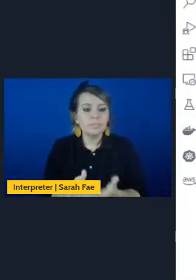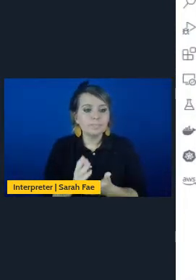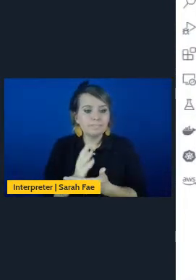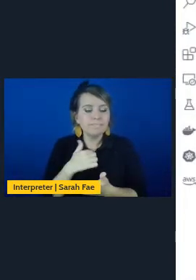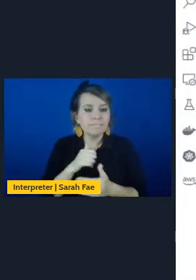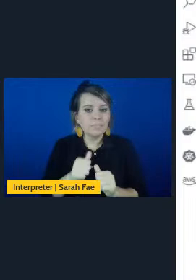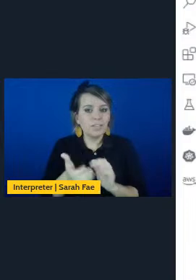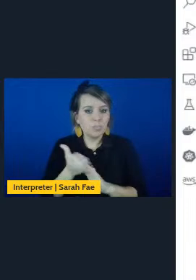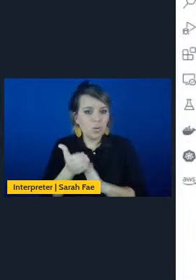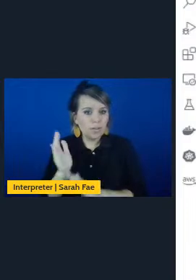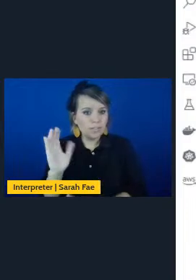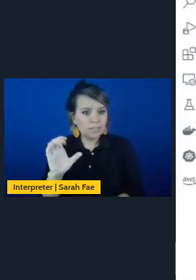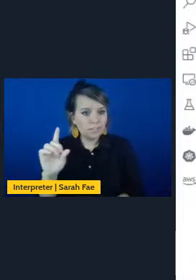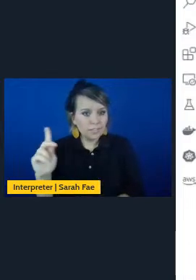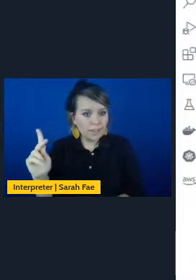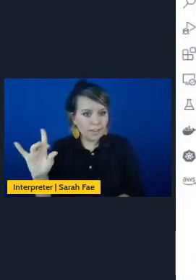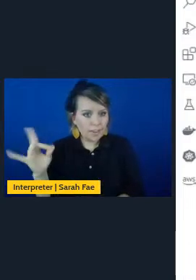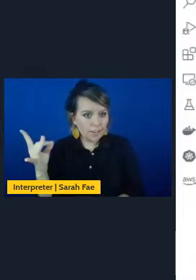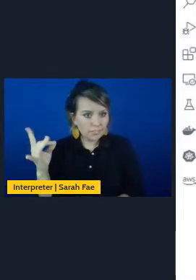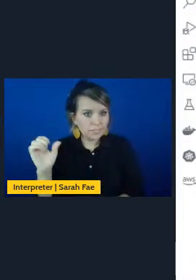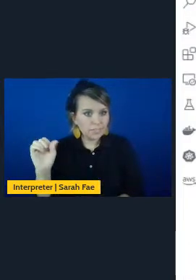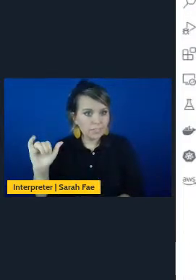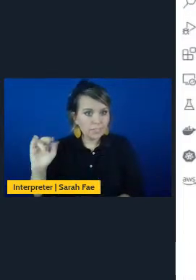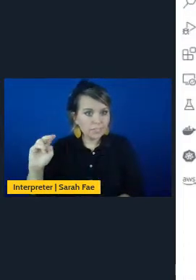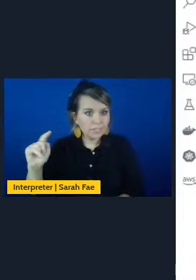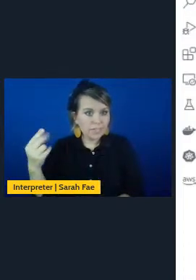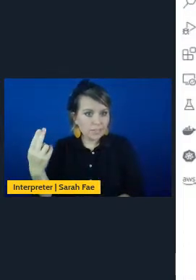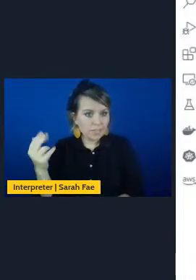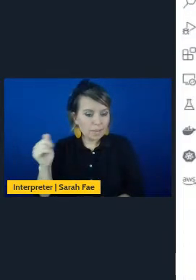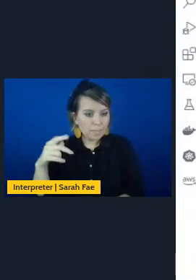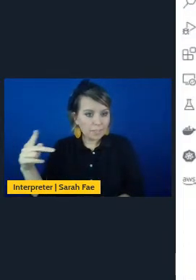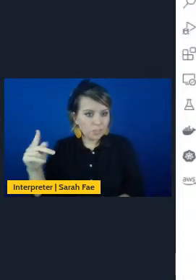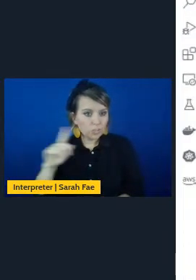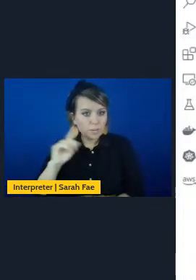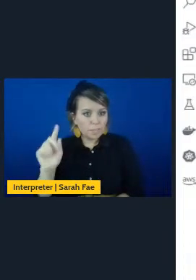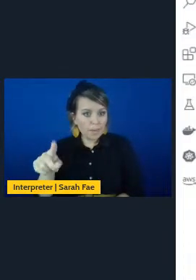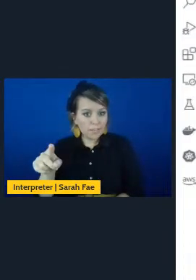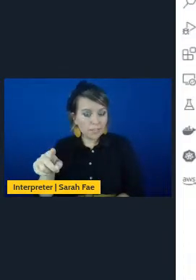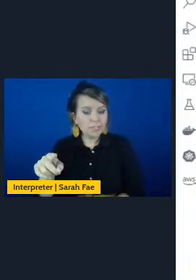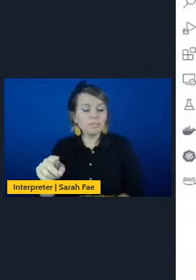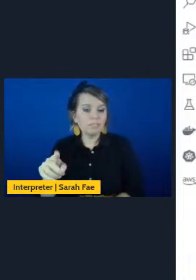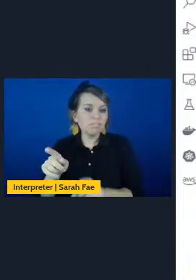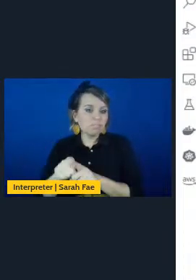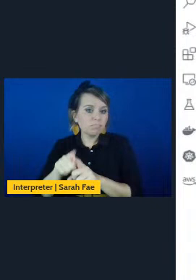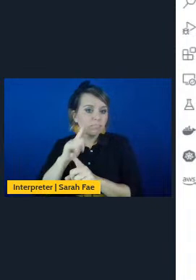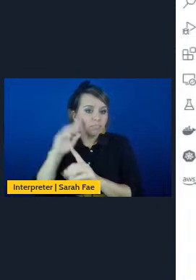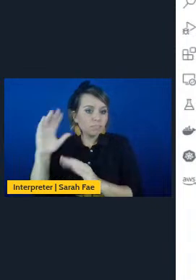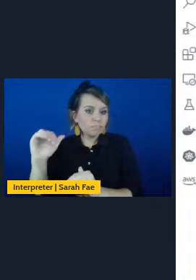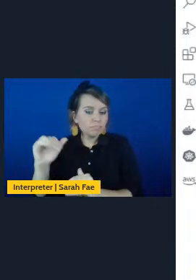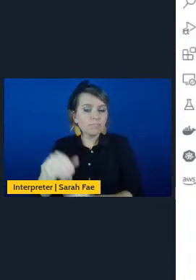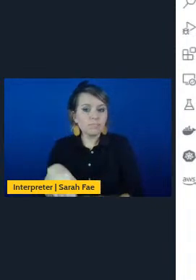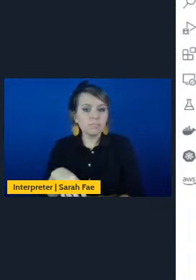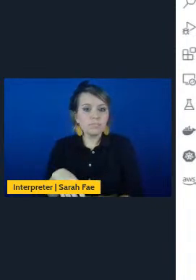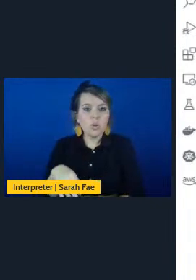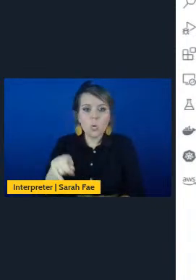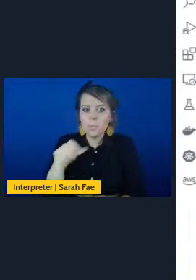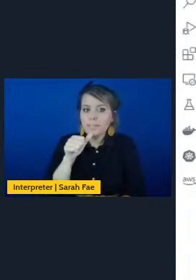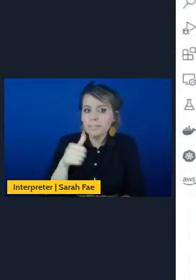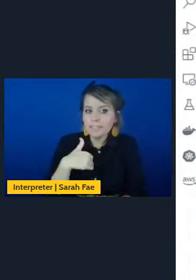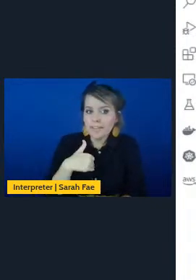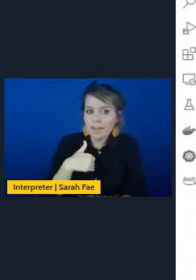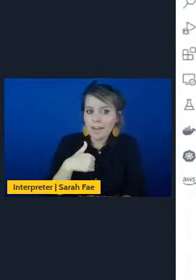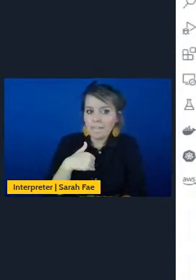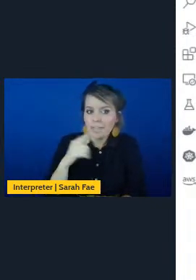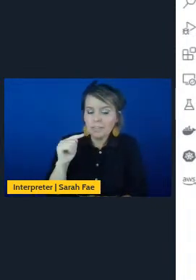run the CDK's synth application, synth command as expected. Oh, this does not have the table